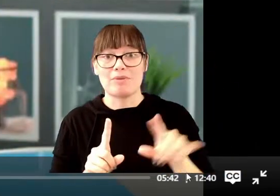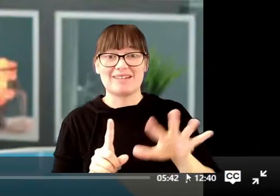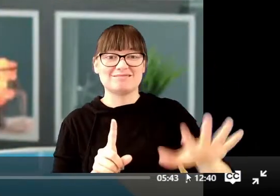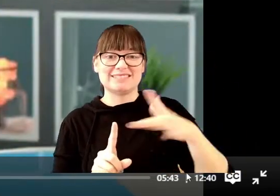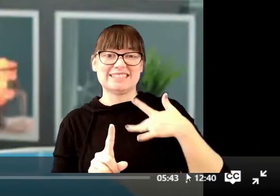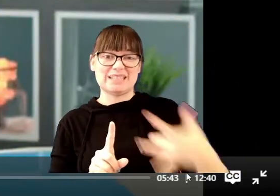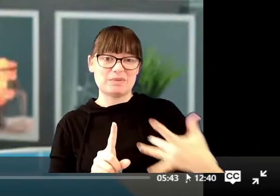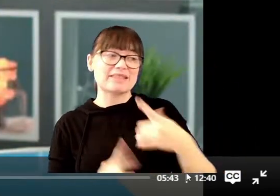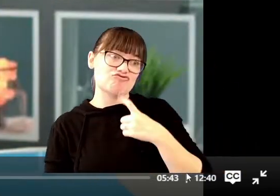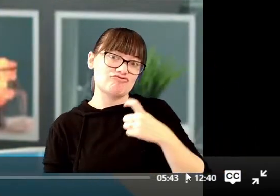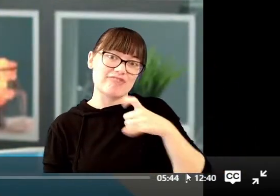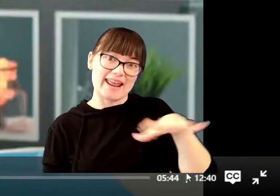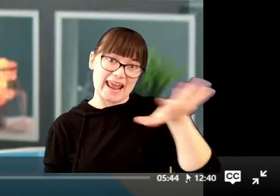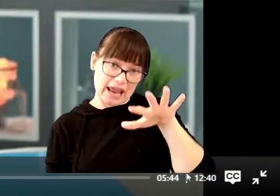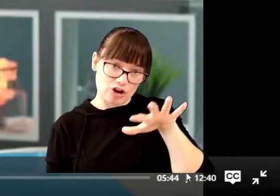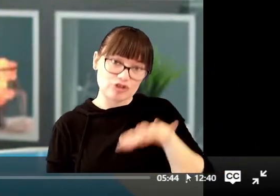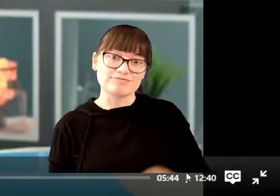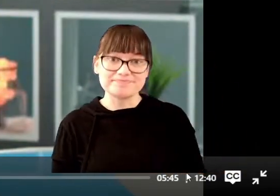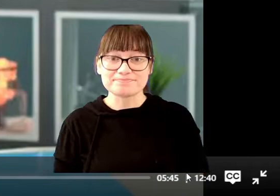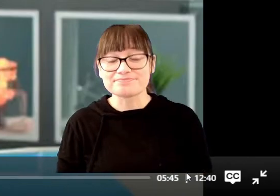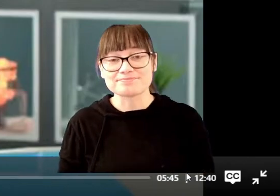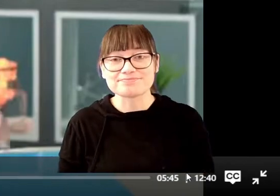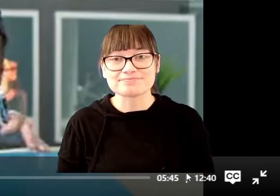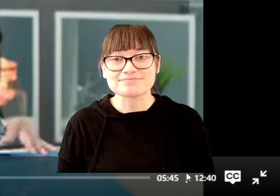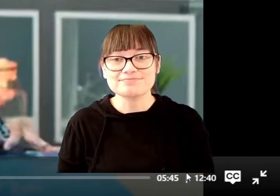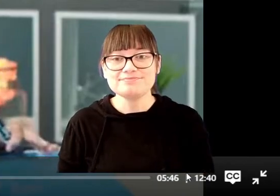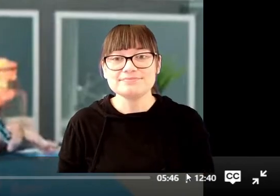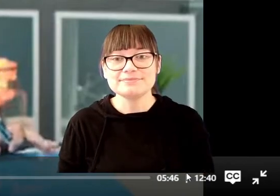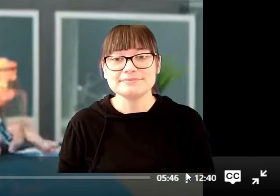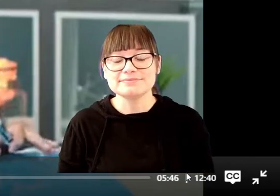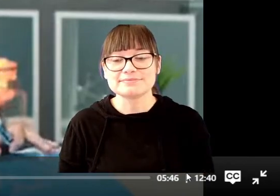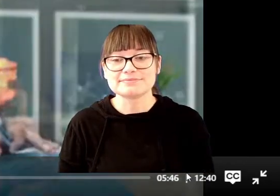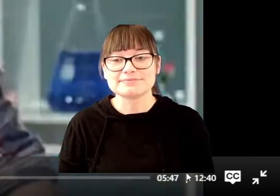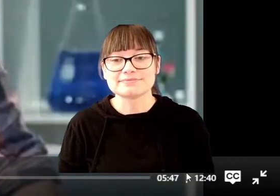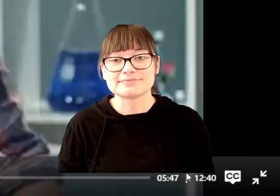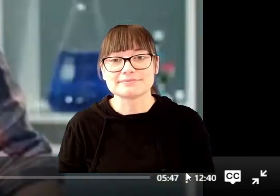Whereas in other places where you have a lot of mixing, you're not going to see that. So